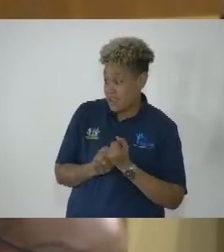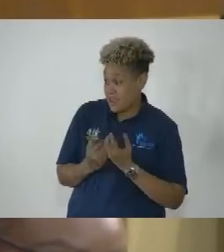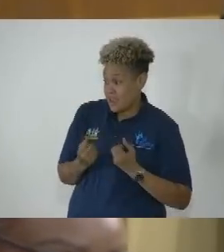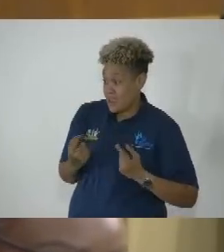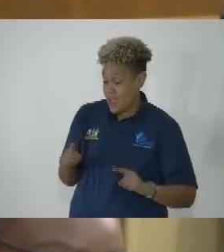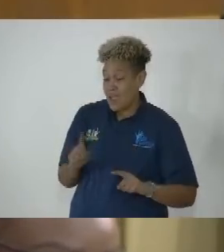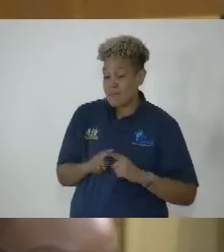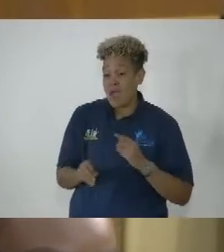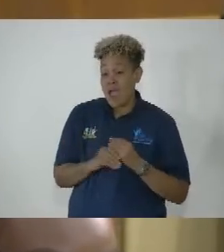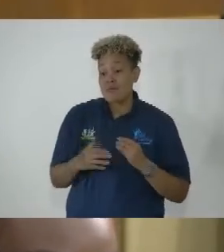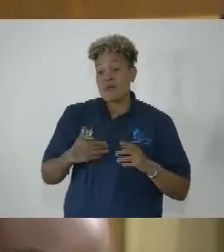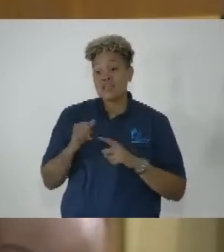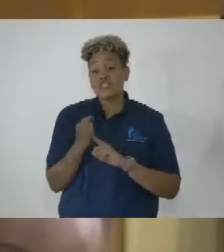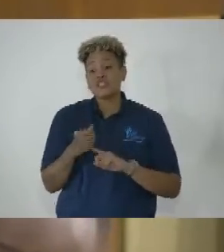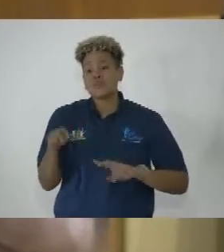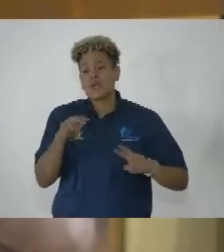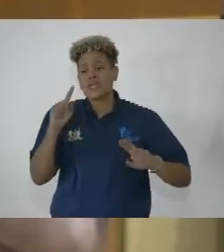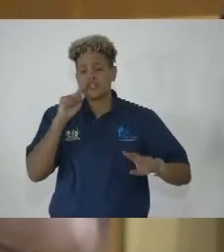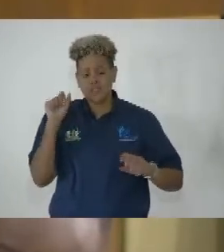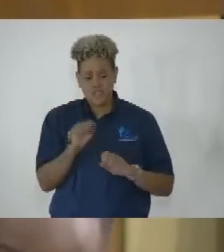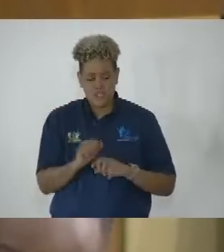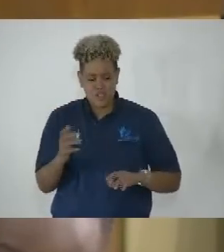and my situation is,